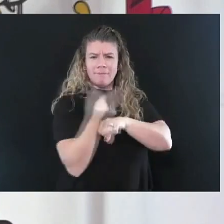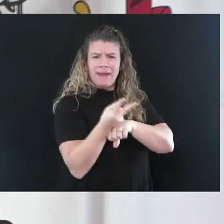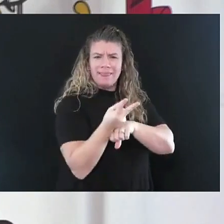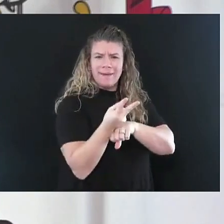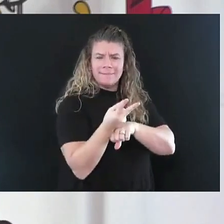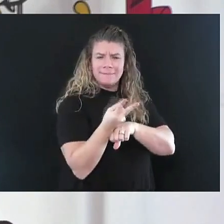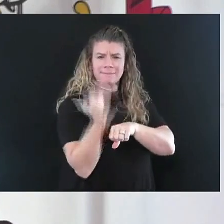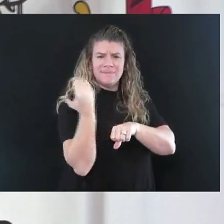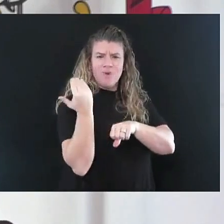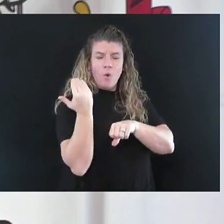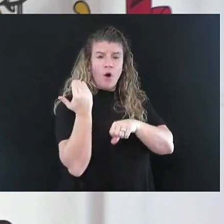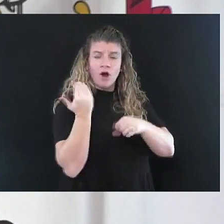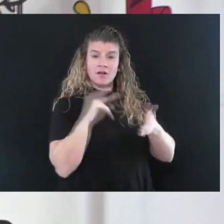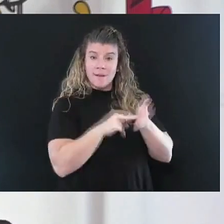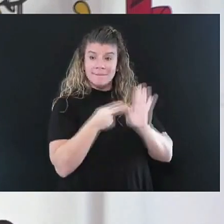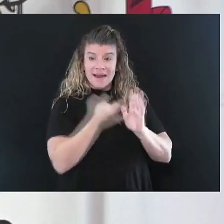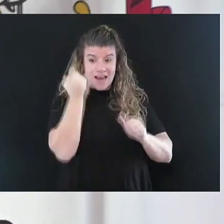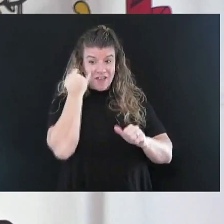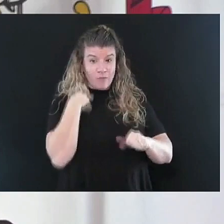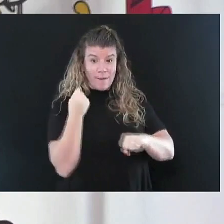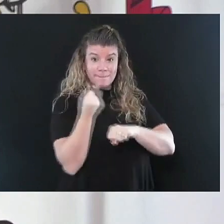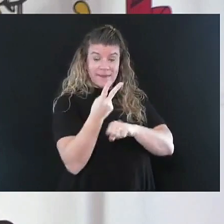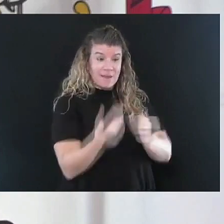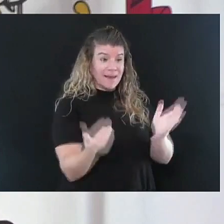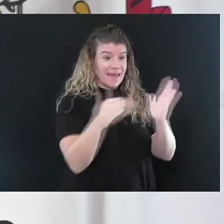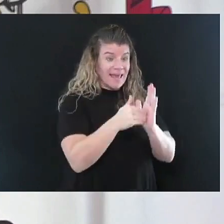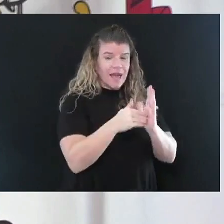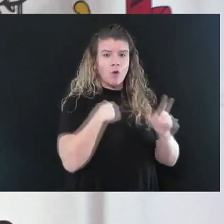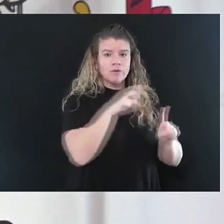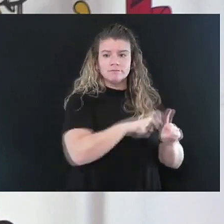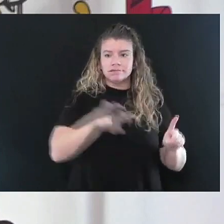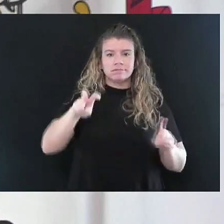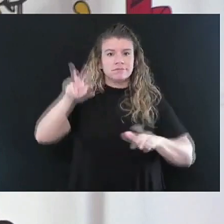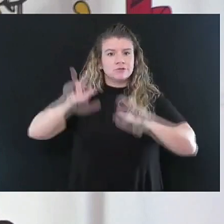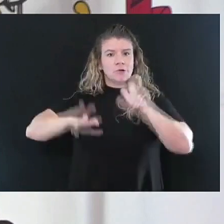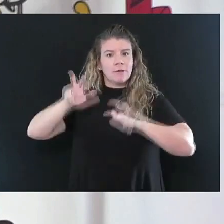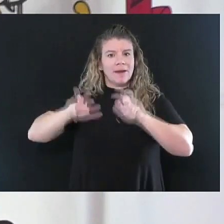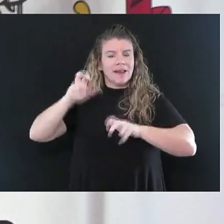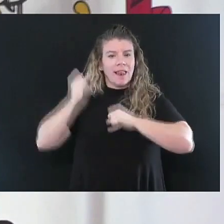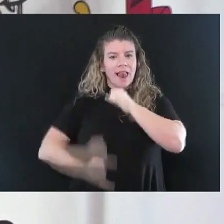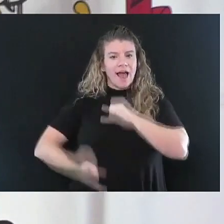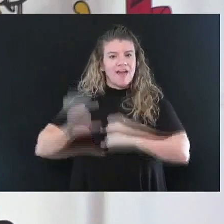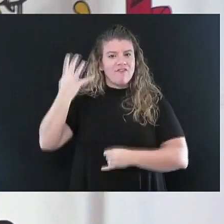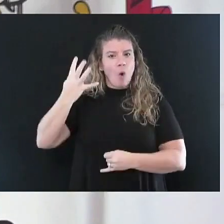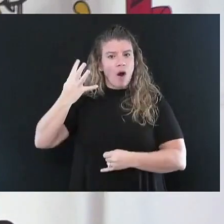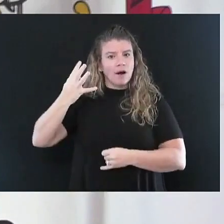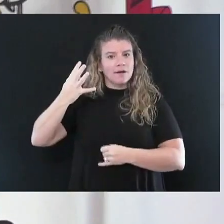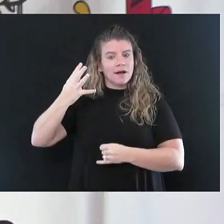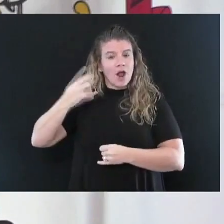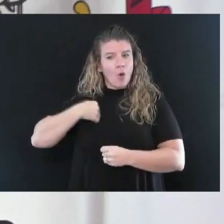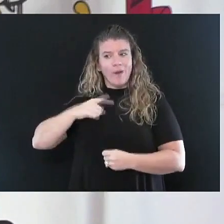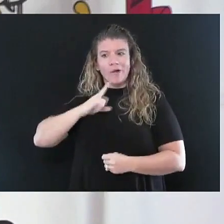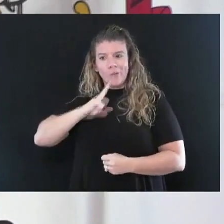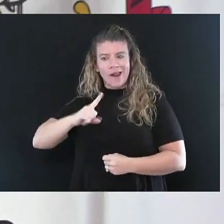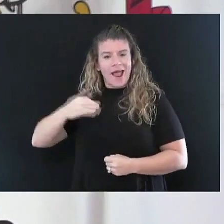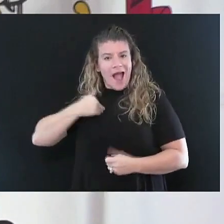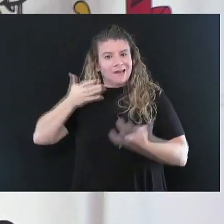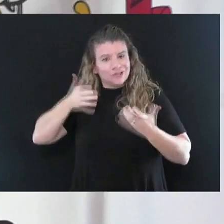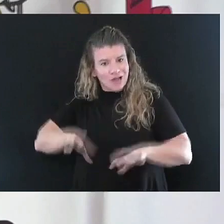and we would have been in the Final Four in the state tournament, sure as I know my name, and we would have had a real